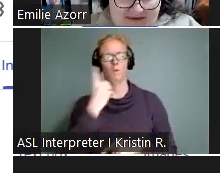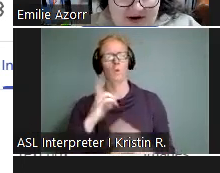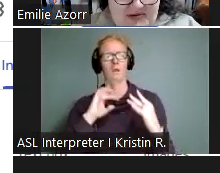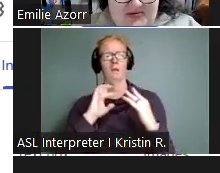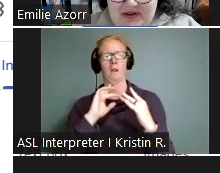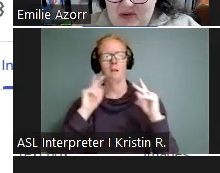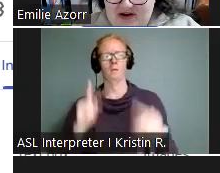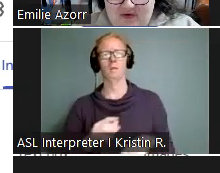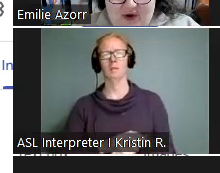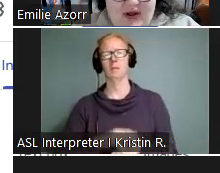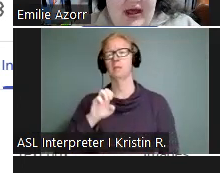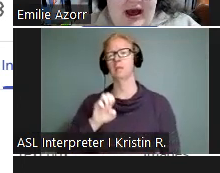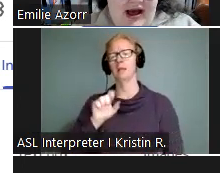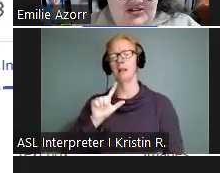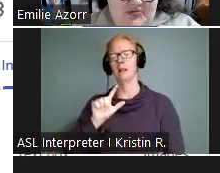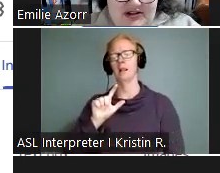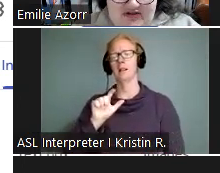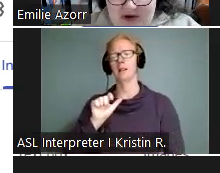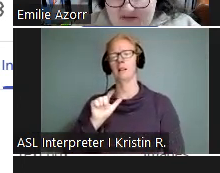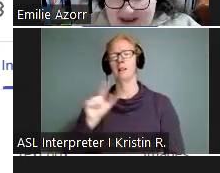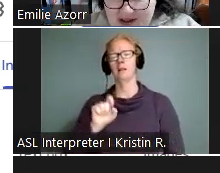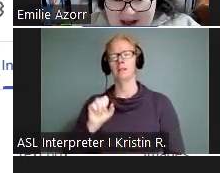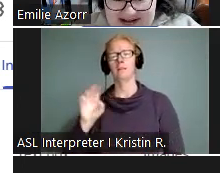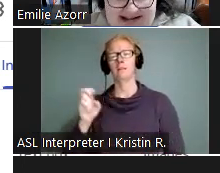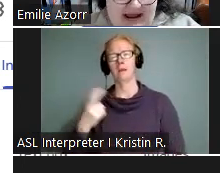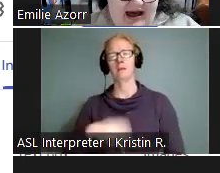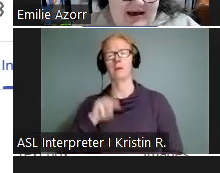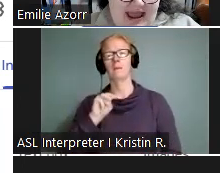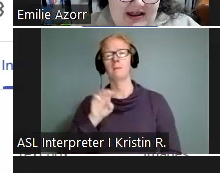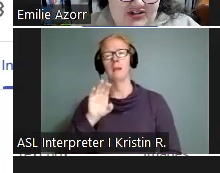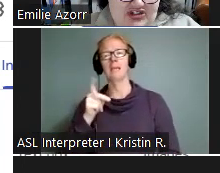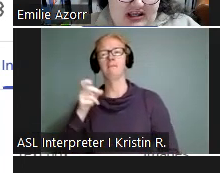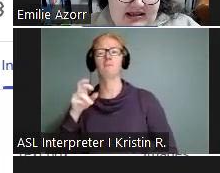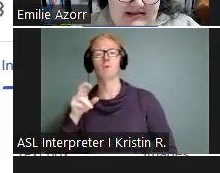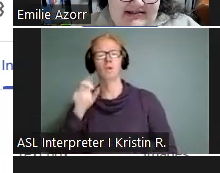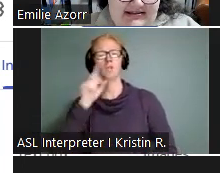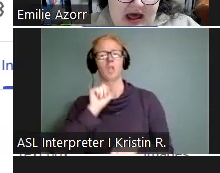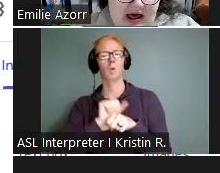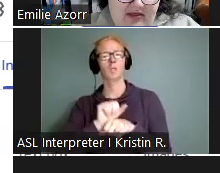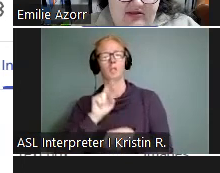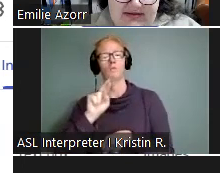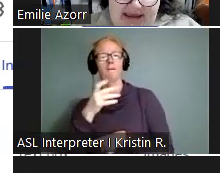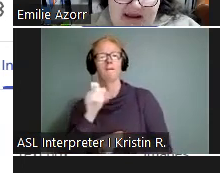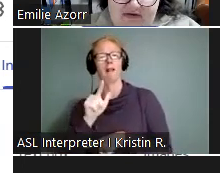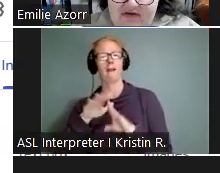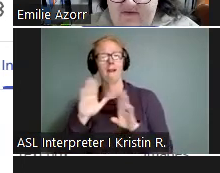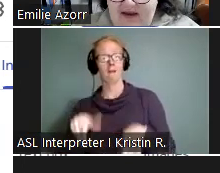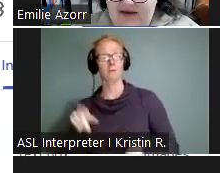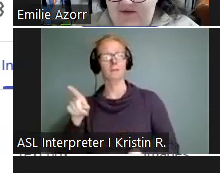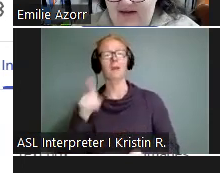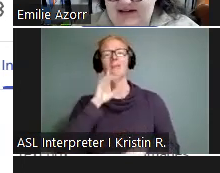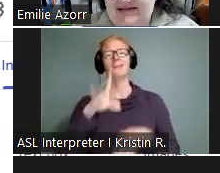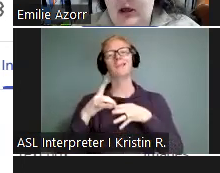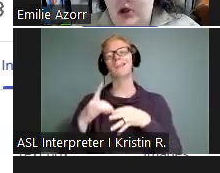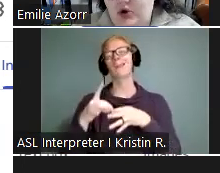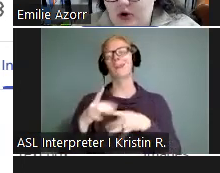Elizabeth McKeever, who's really wonderful. She works for Raphael House, and she is the lead for the